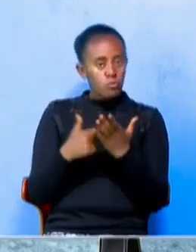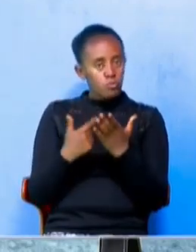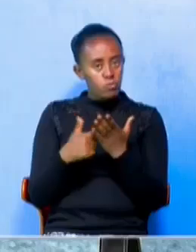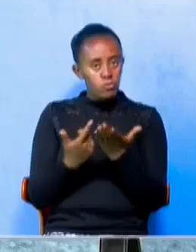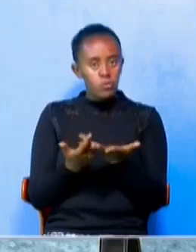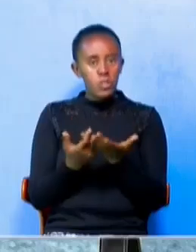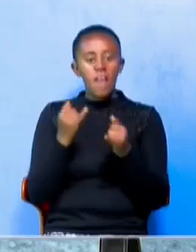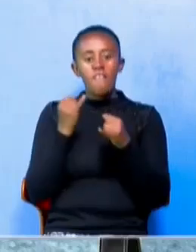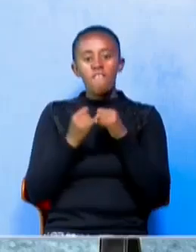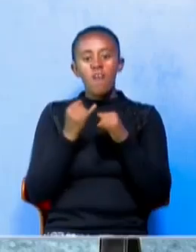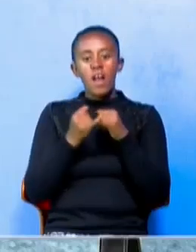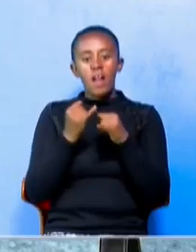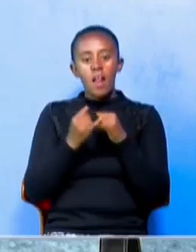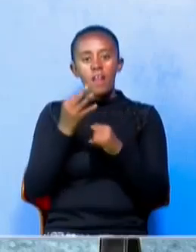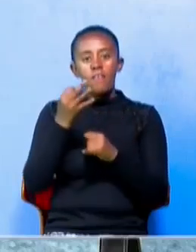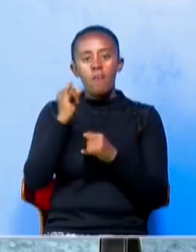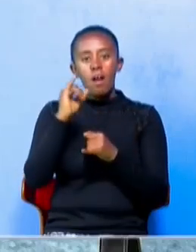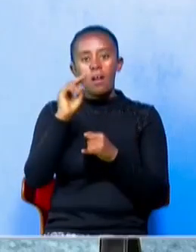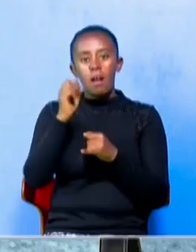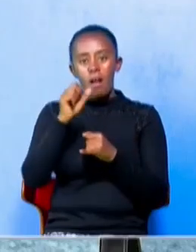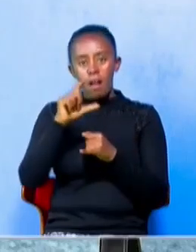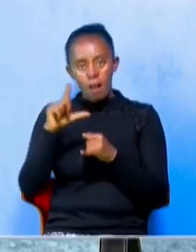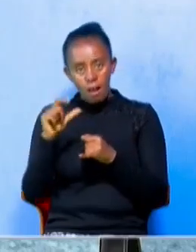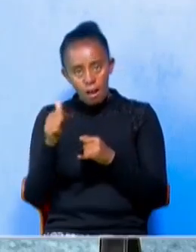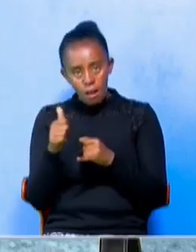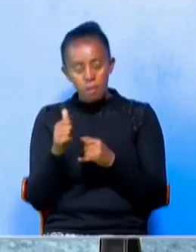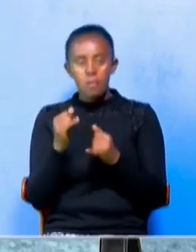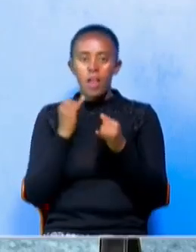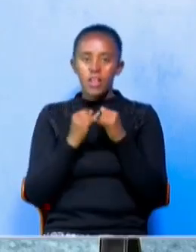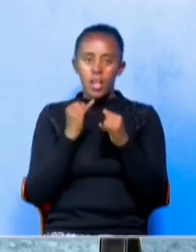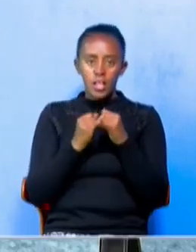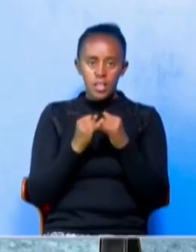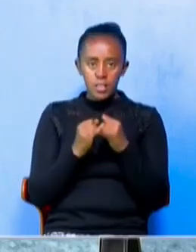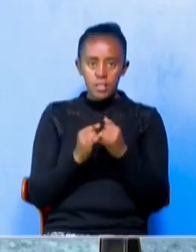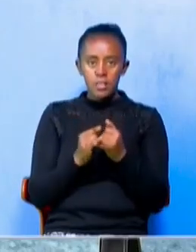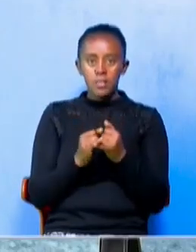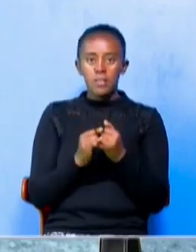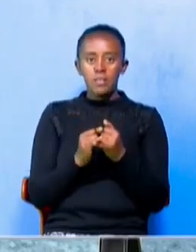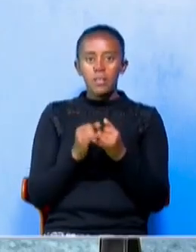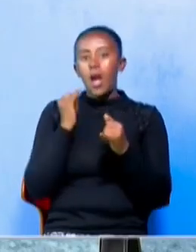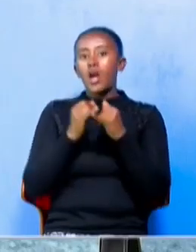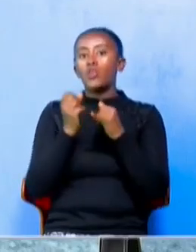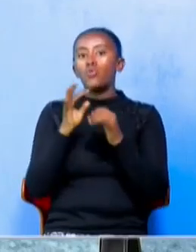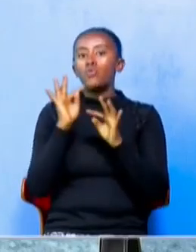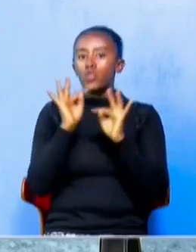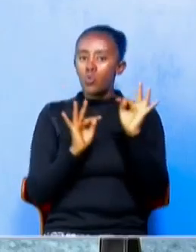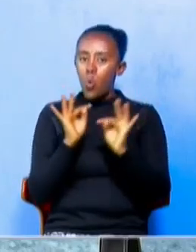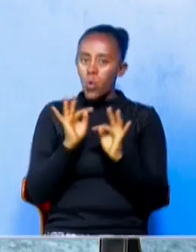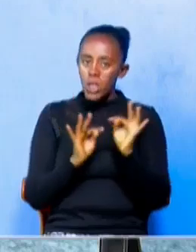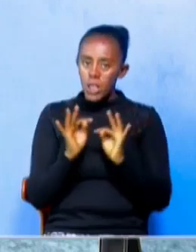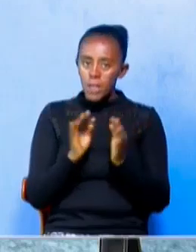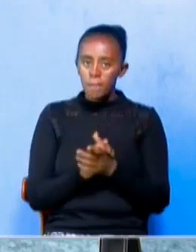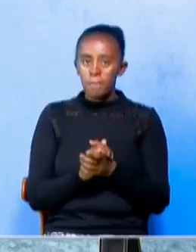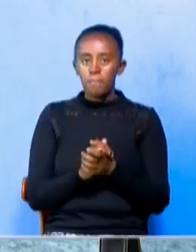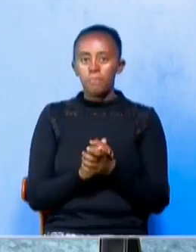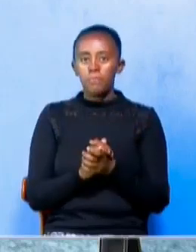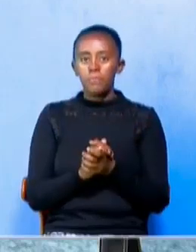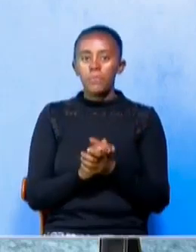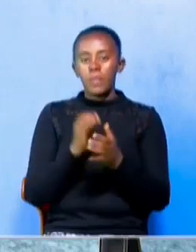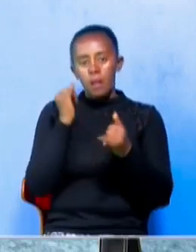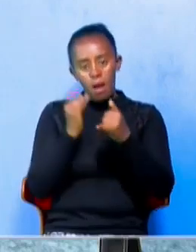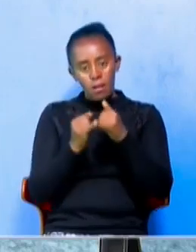as finally, at the end of this story, at